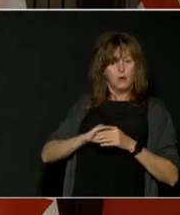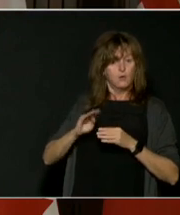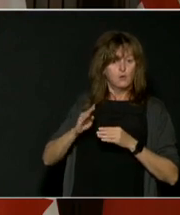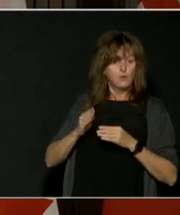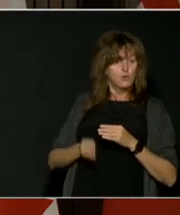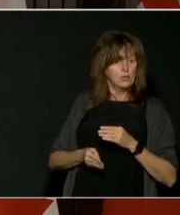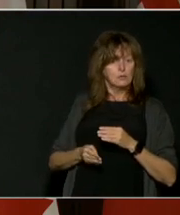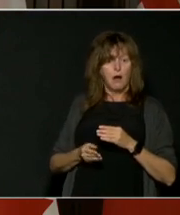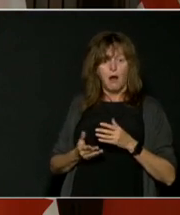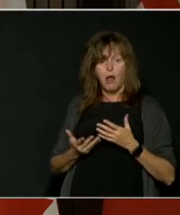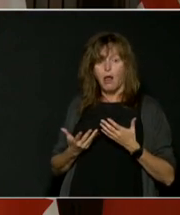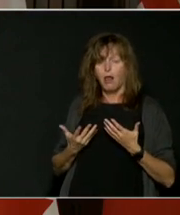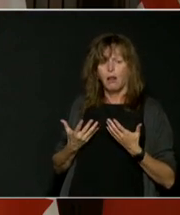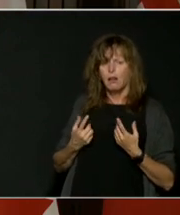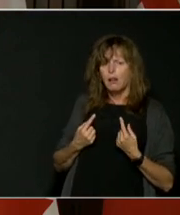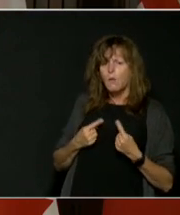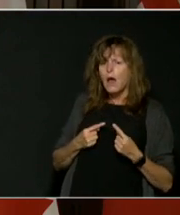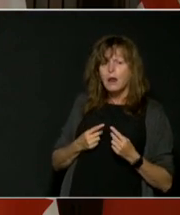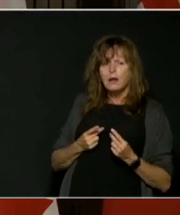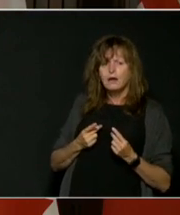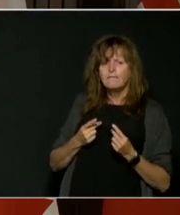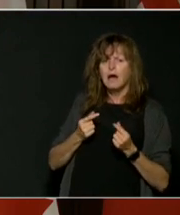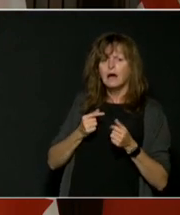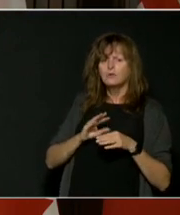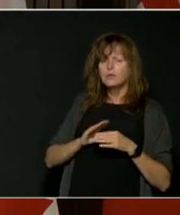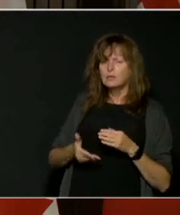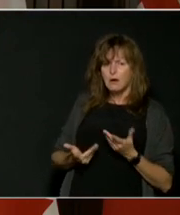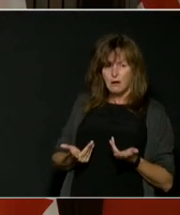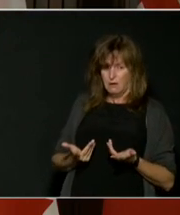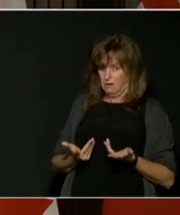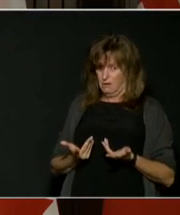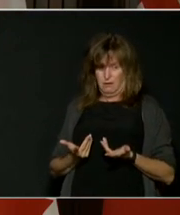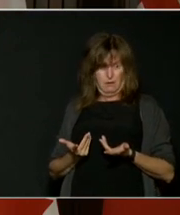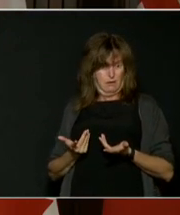50,000 sometime in the next 2 weeks. Is this feasible or reasonable?